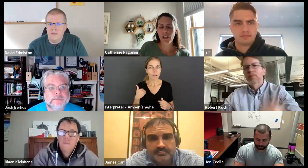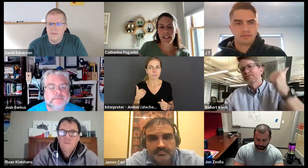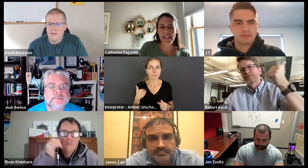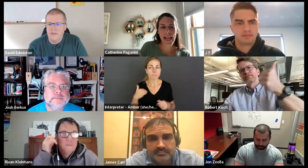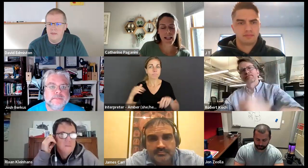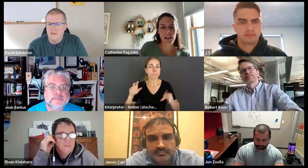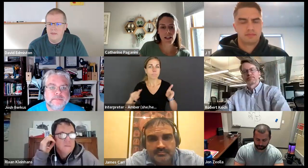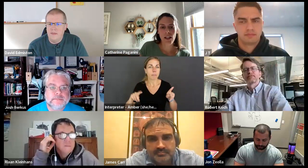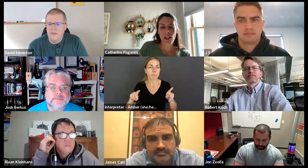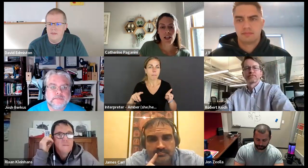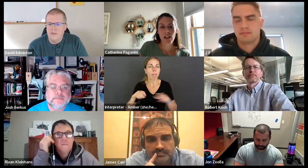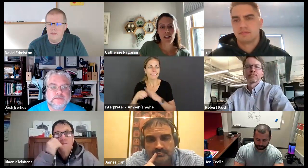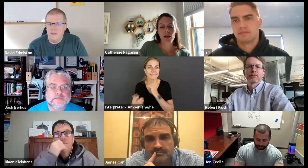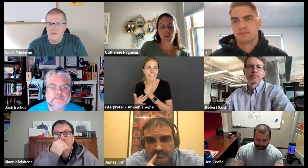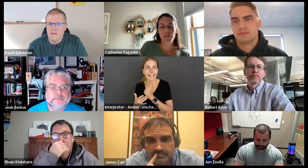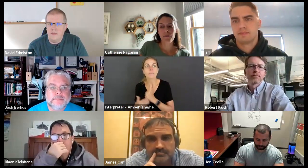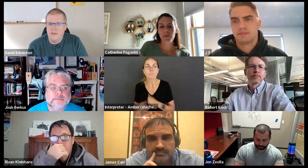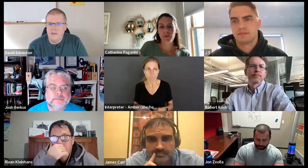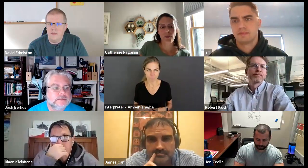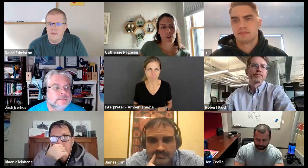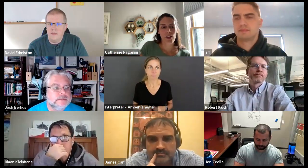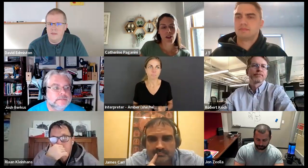people who are in tech,